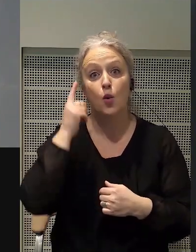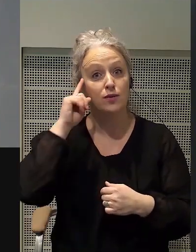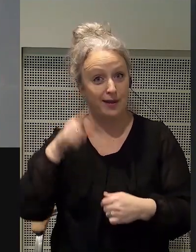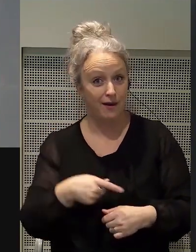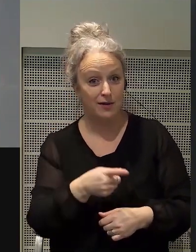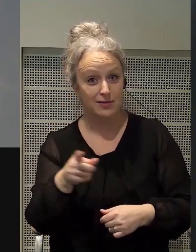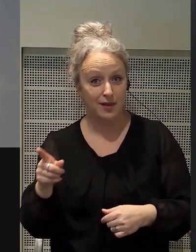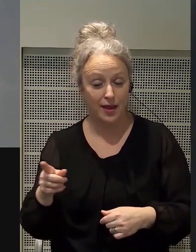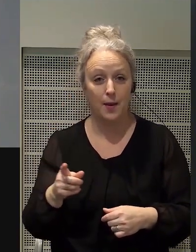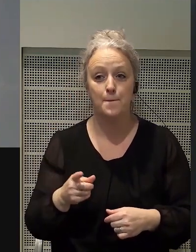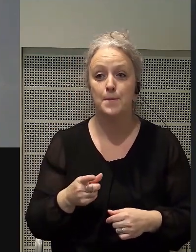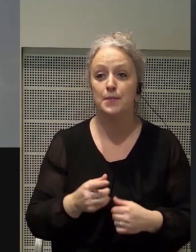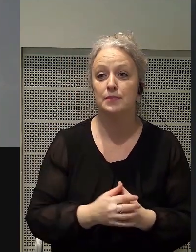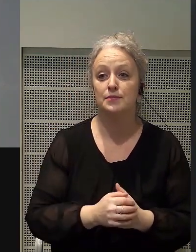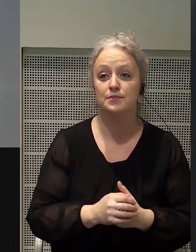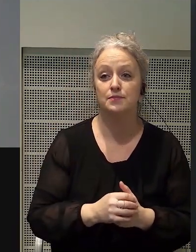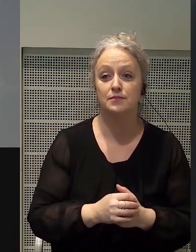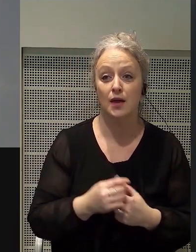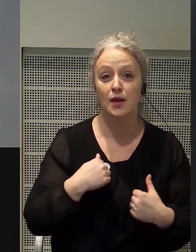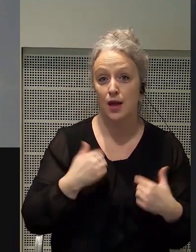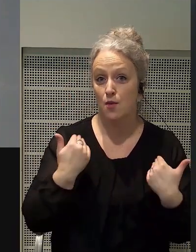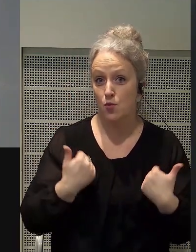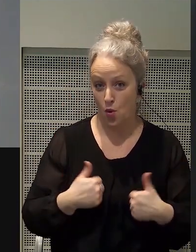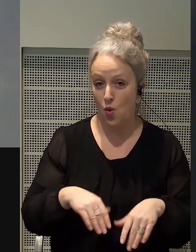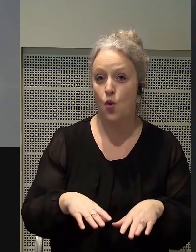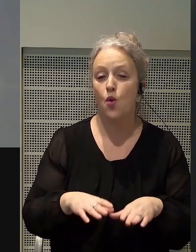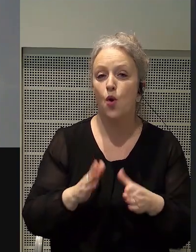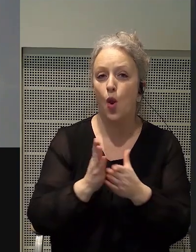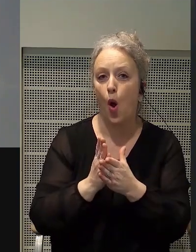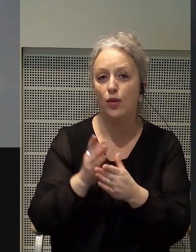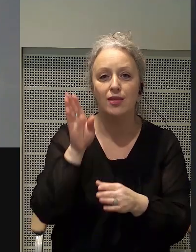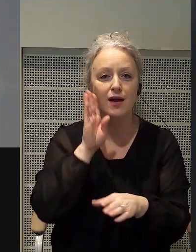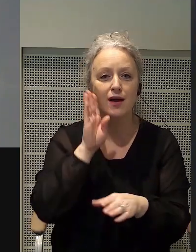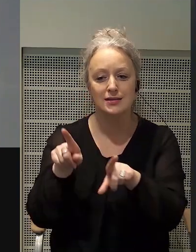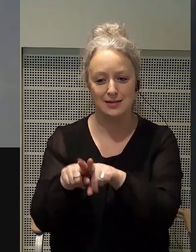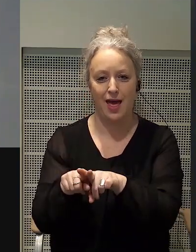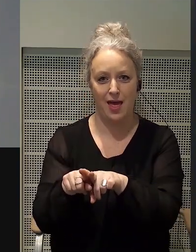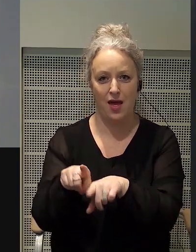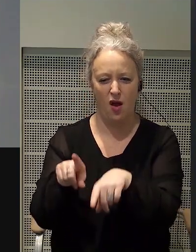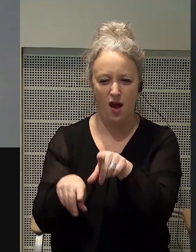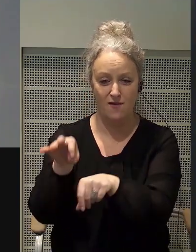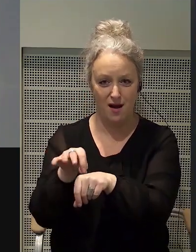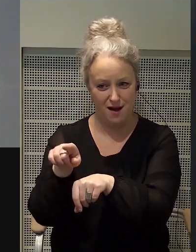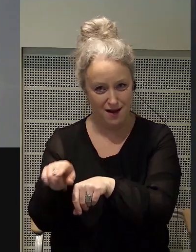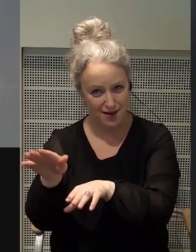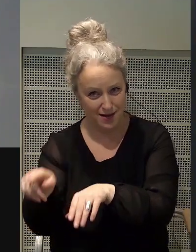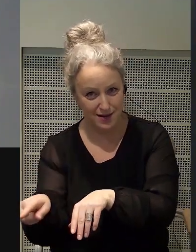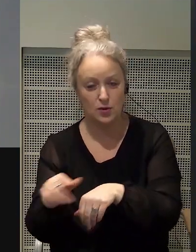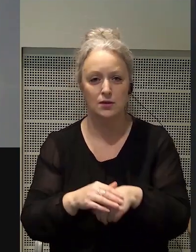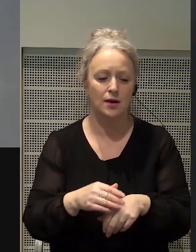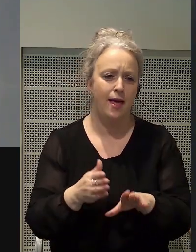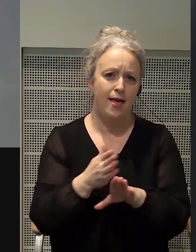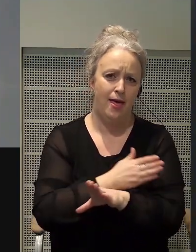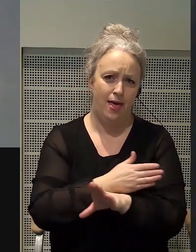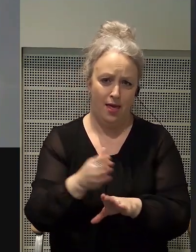When we received our diagnosis, I was already studying biology. I did a PhD in cell biology, and I spent 10 years as